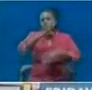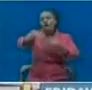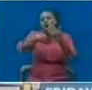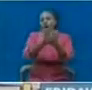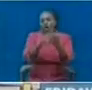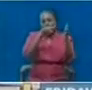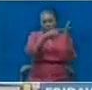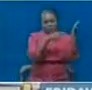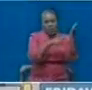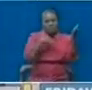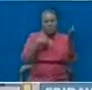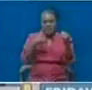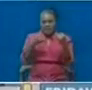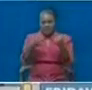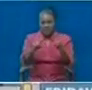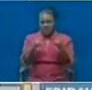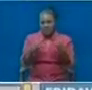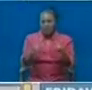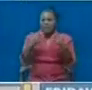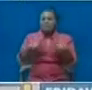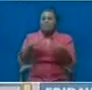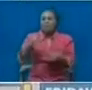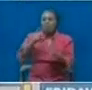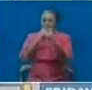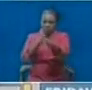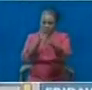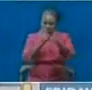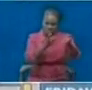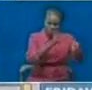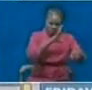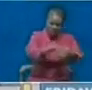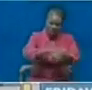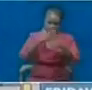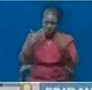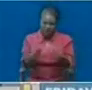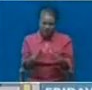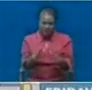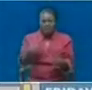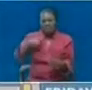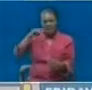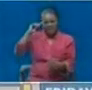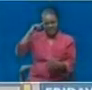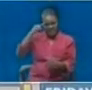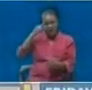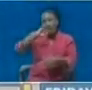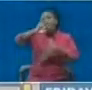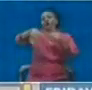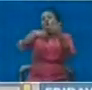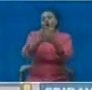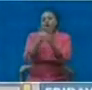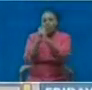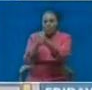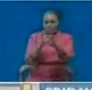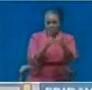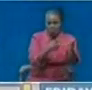above? I'm trying to see all the guys that have actually won the award. And my opinion, it touches on all the subjects. So